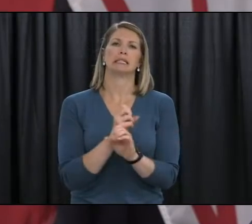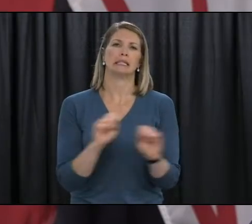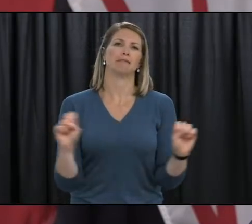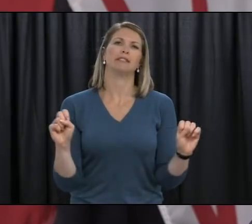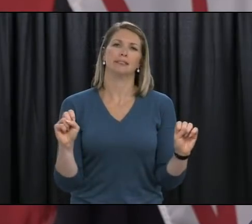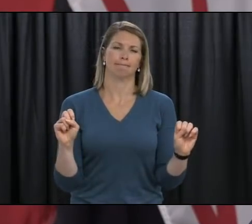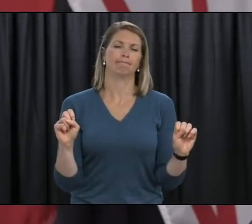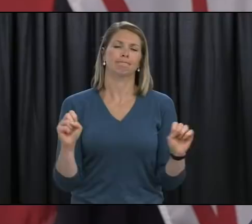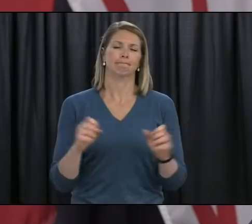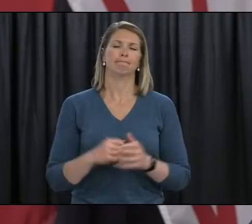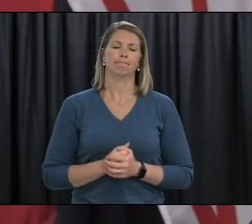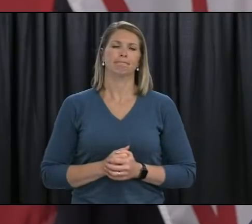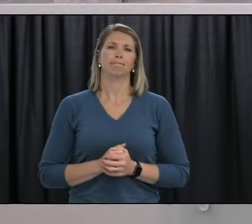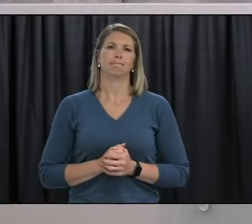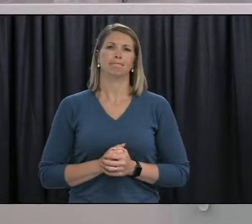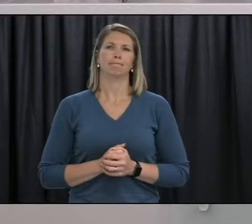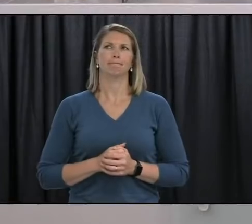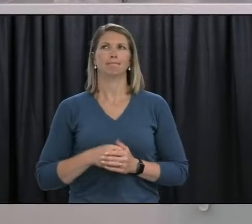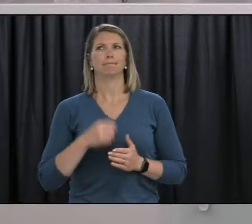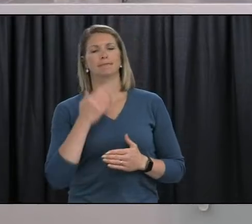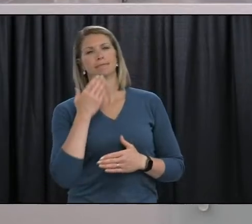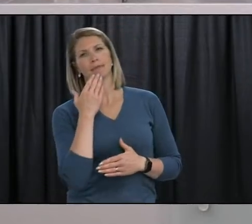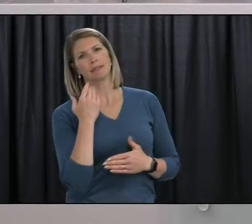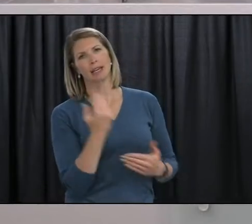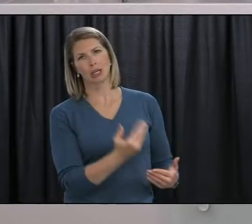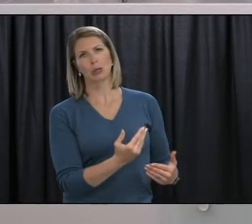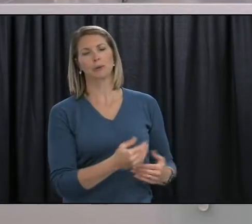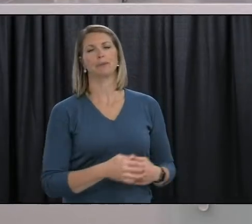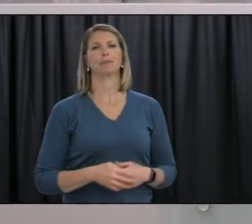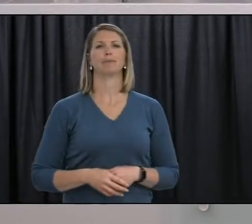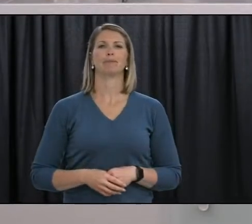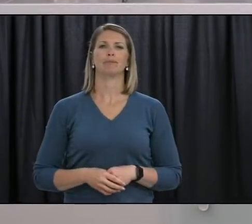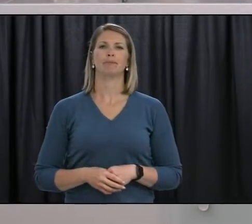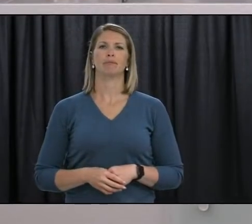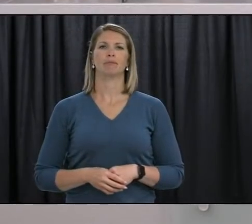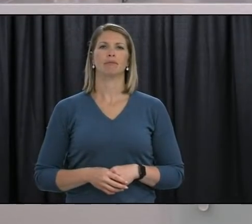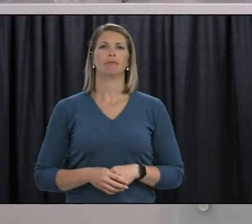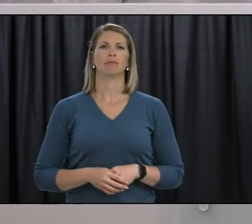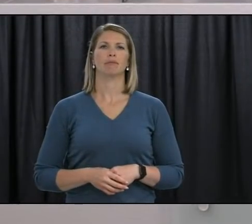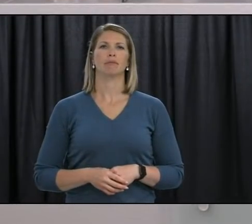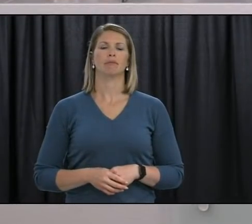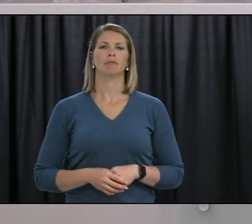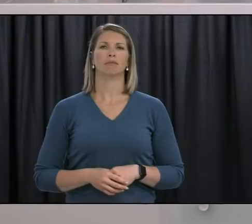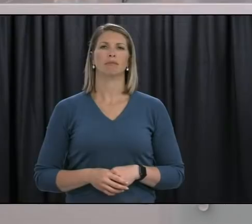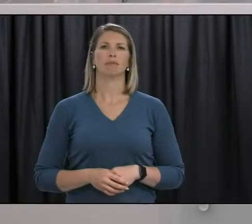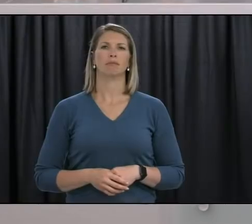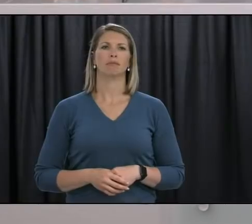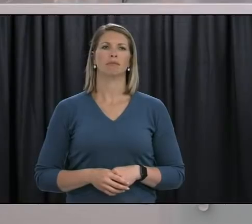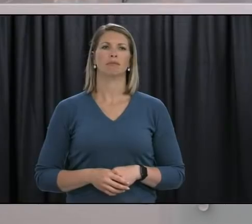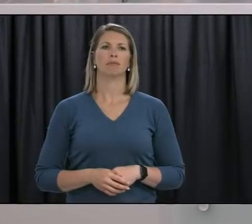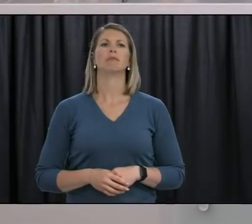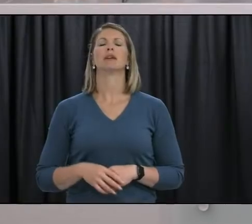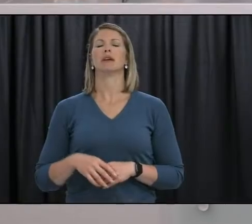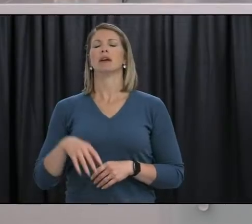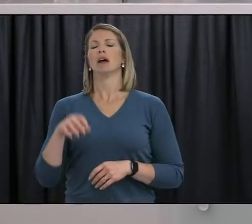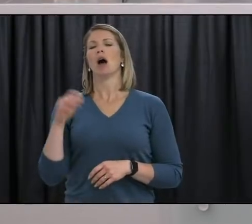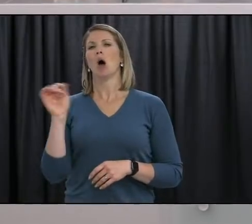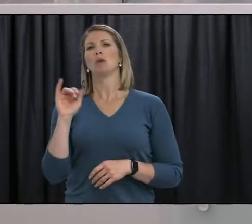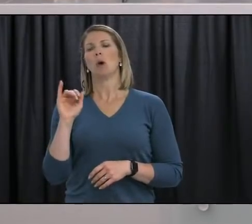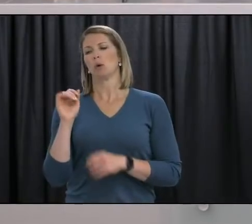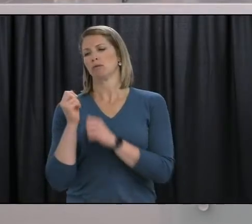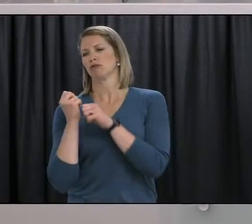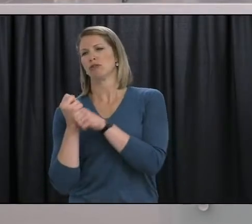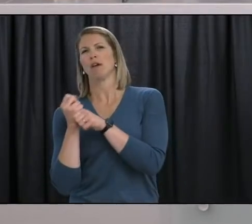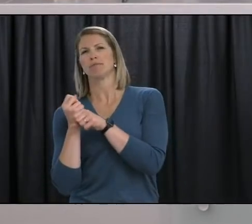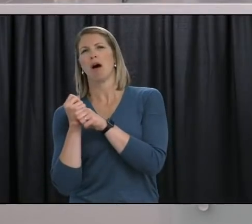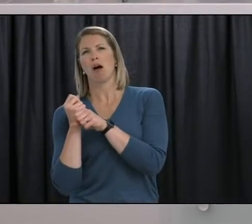decisions. Thank you. And those are part, again, back to softball, those are part of the softball leagues in the province are saying that if team sports